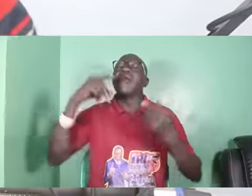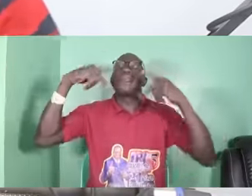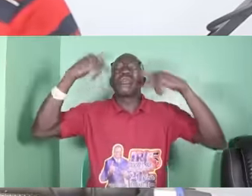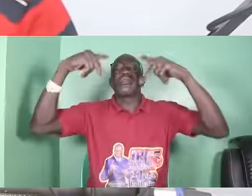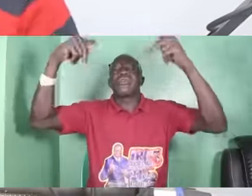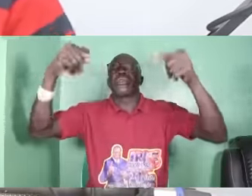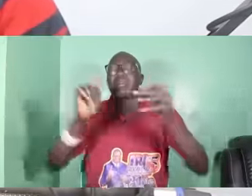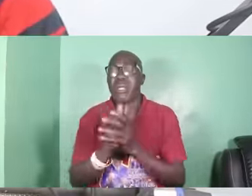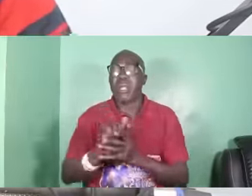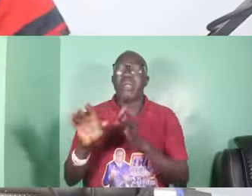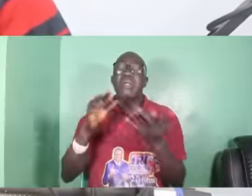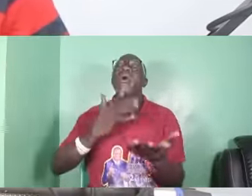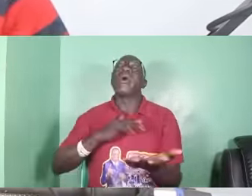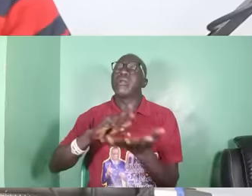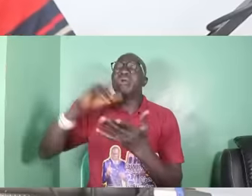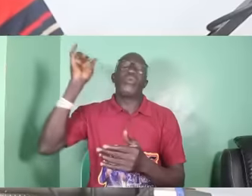They will succeed.